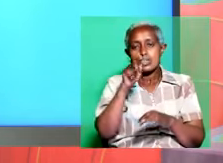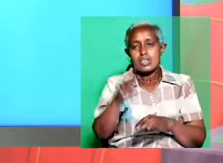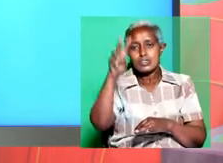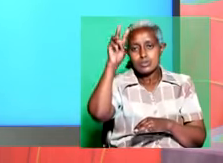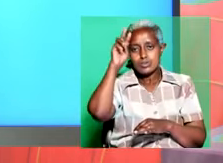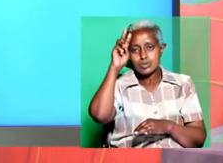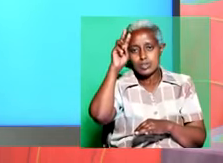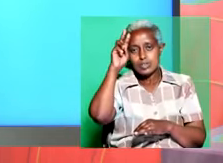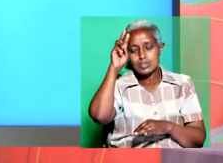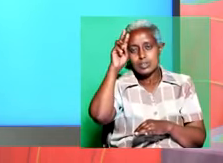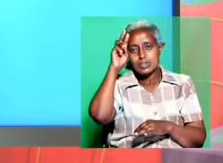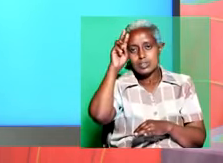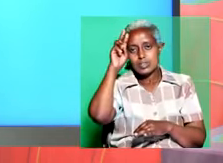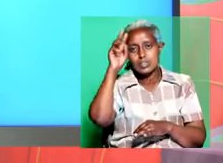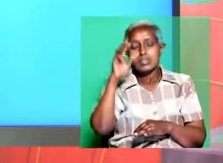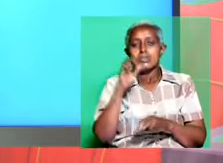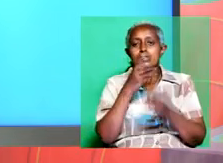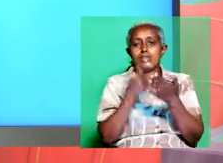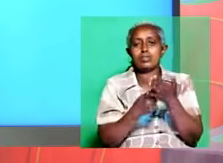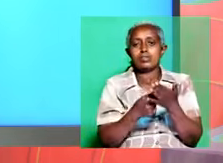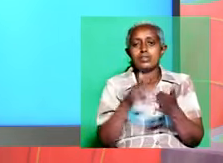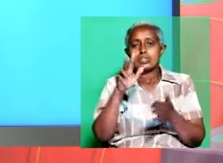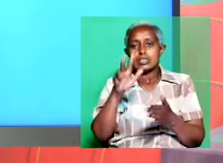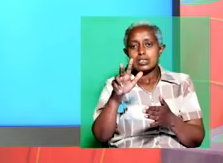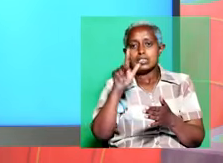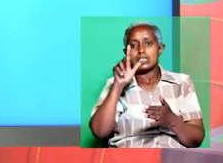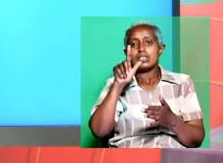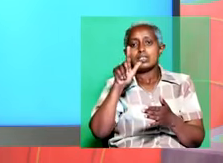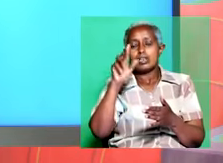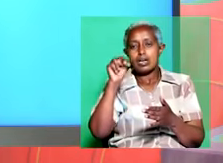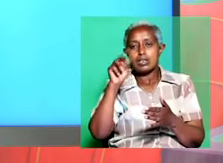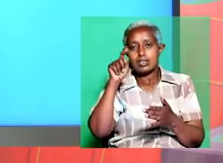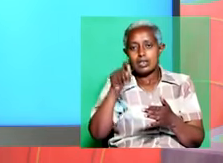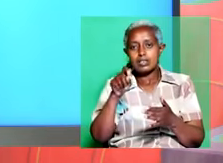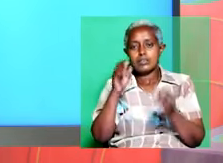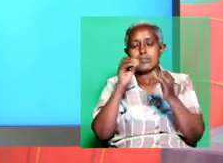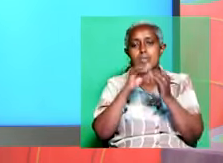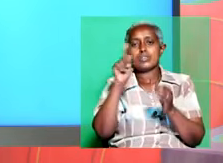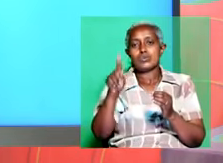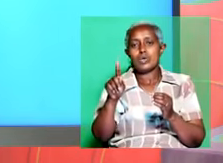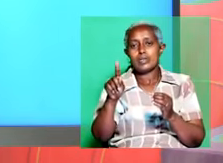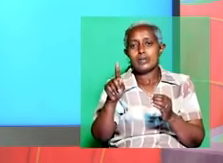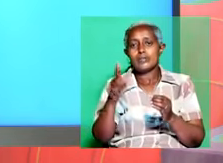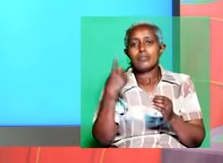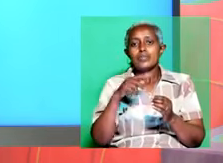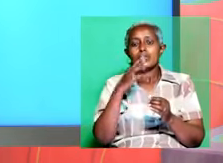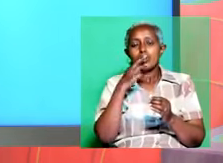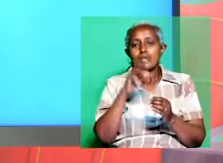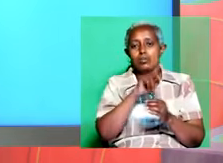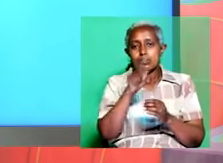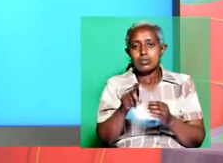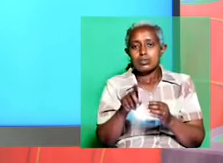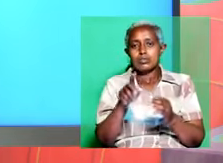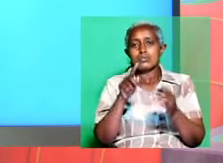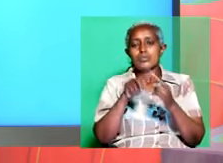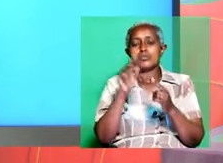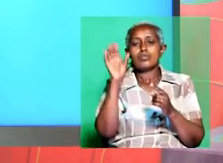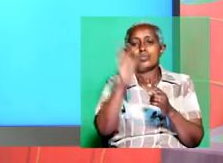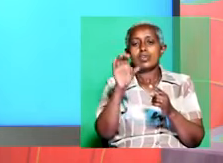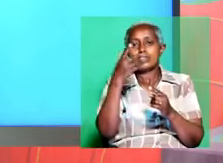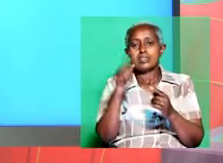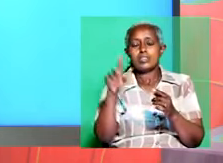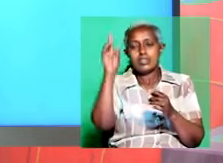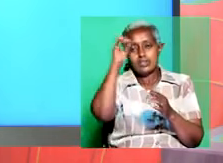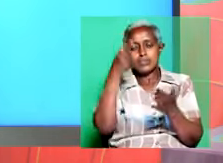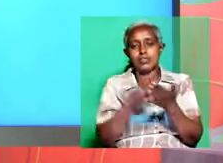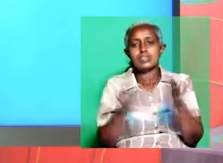here, factoring x squared, you will have this one, 3 ln x plus 1. Now we are also asked to find the derivative of